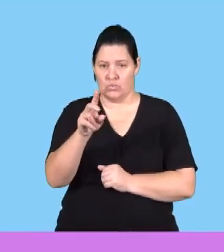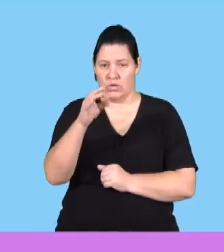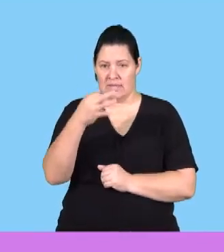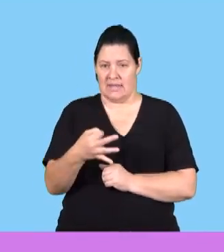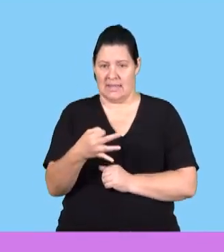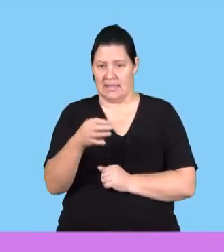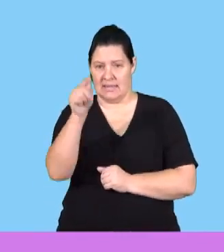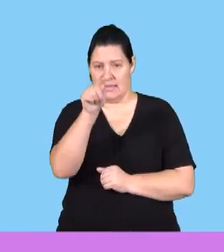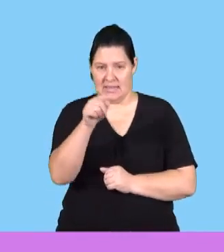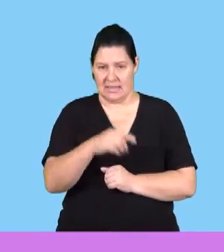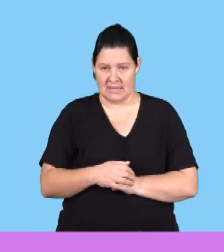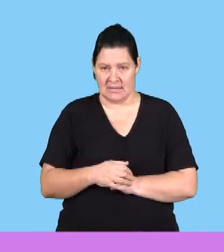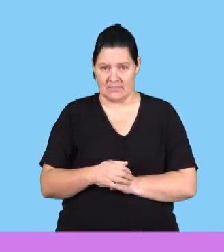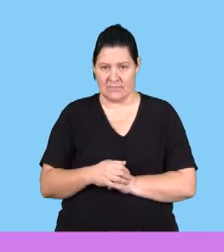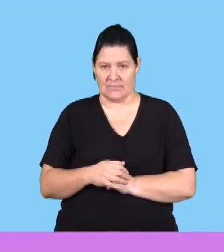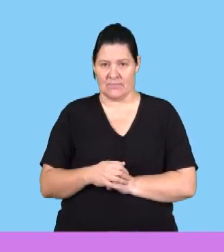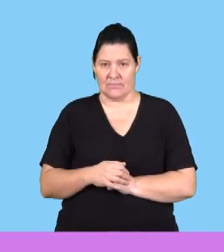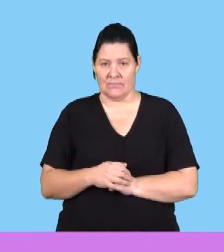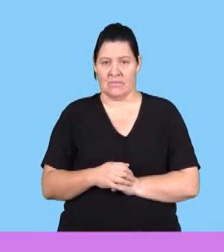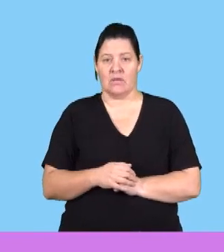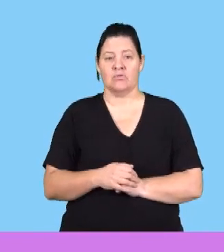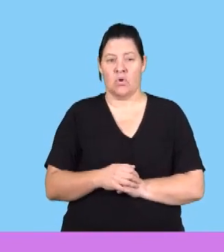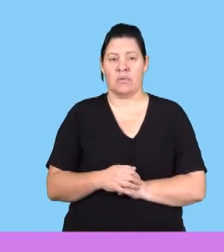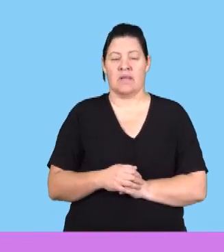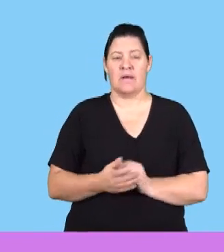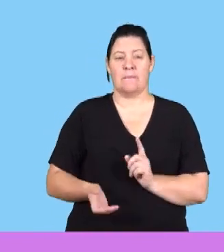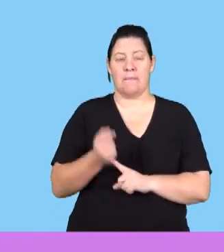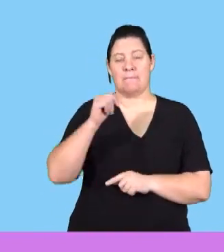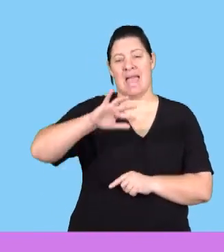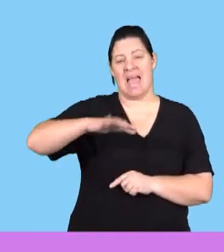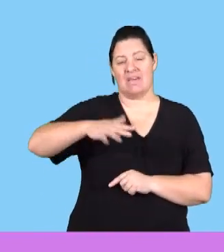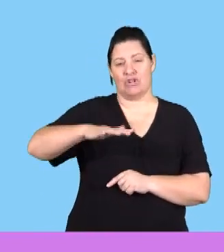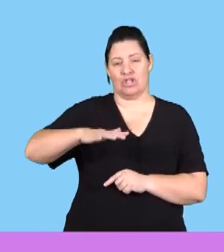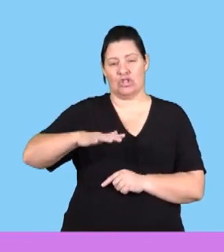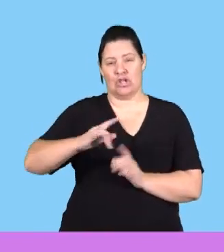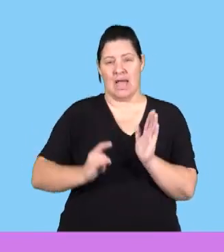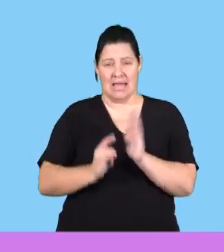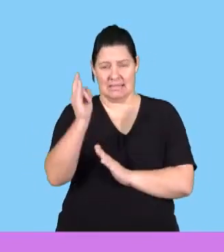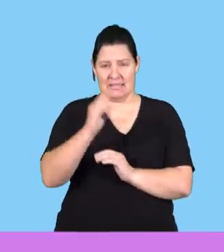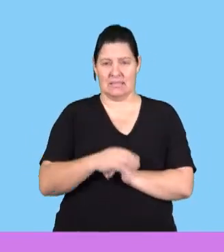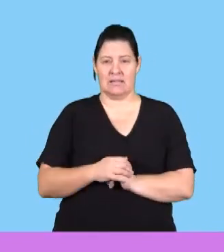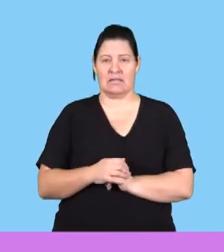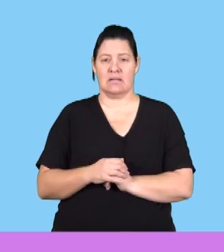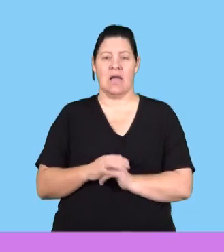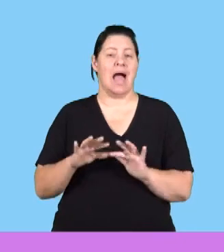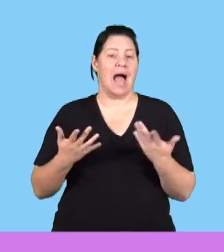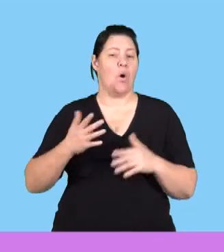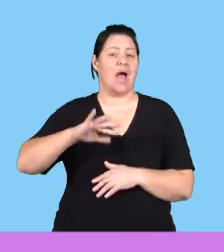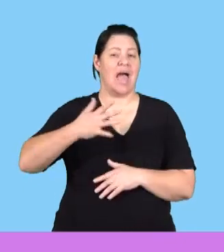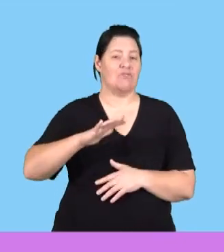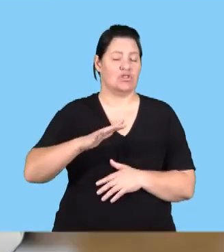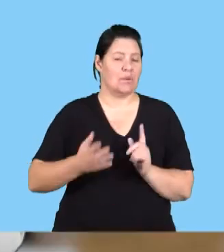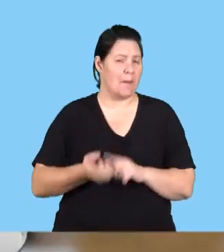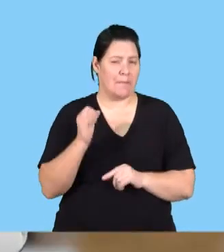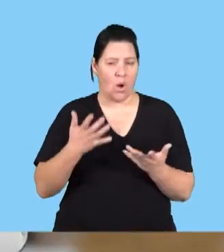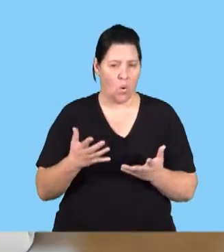one. And then there is our 3rd male. All right. So we must find the average height. Okay. So how do I